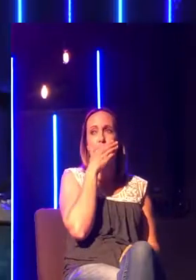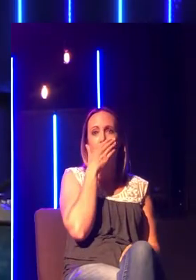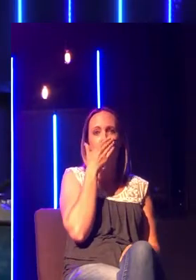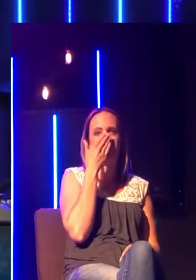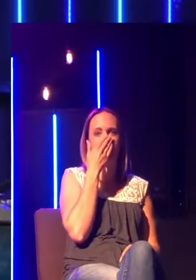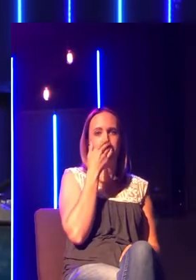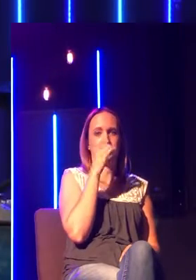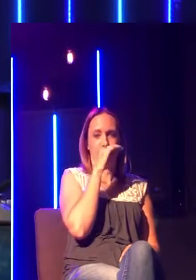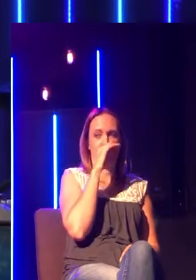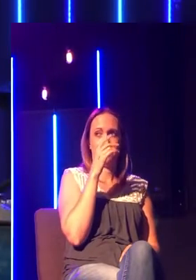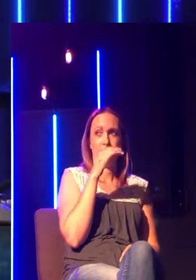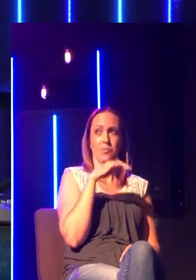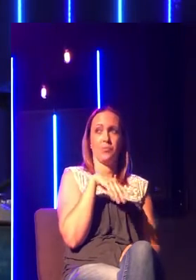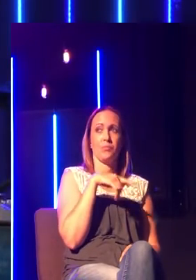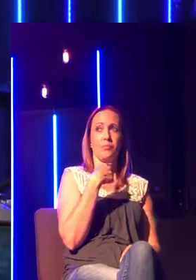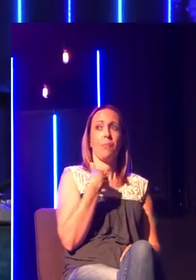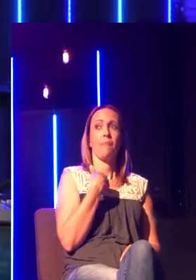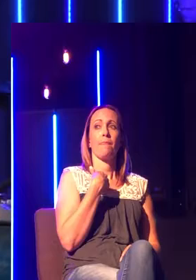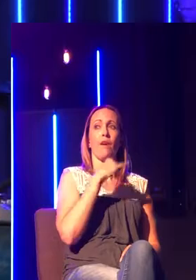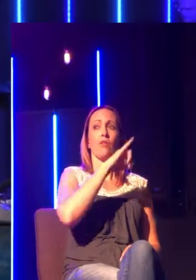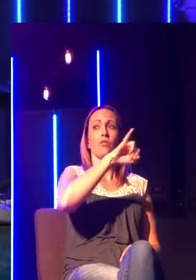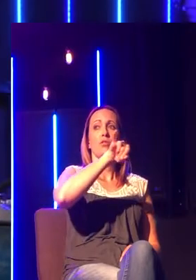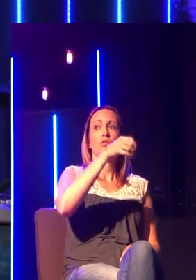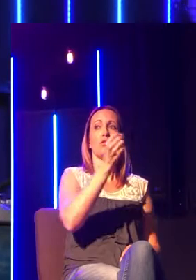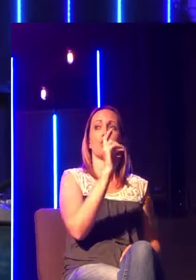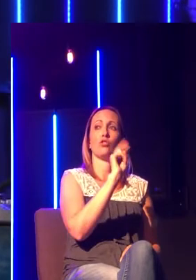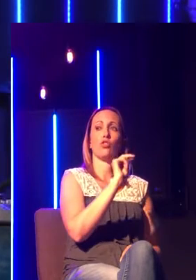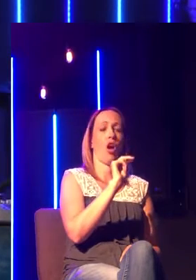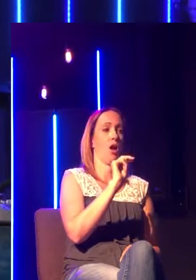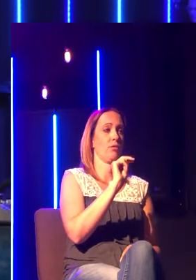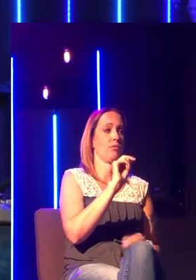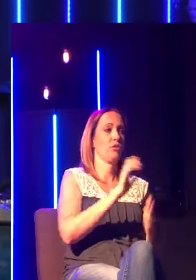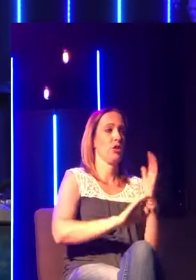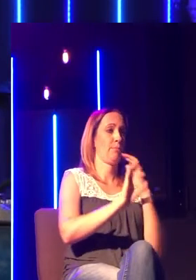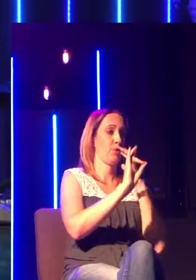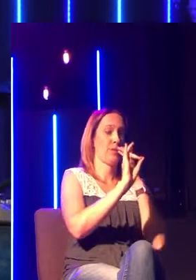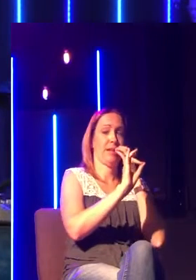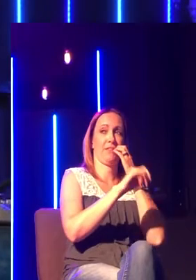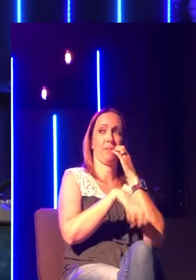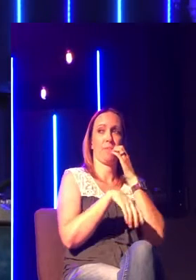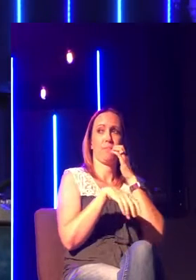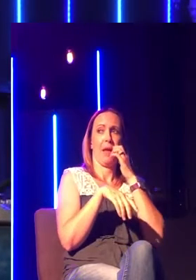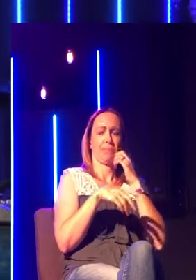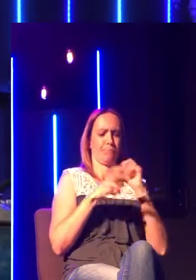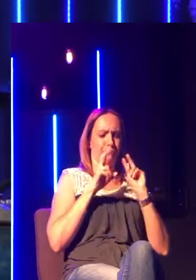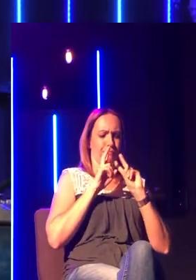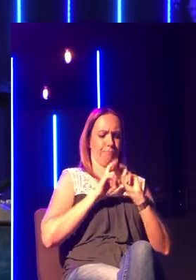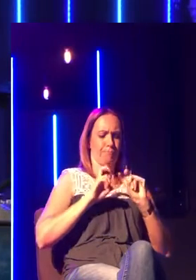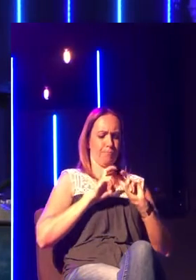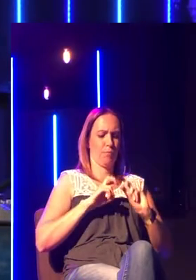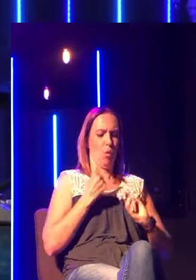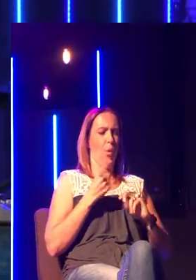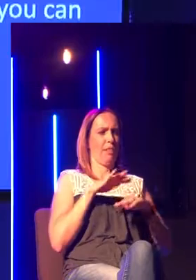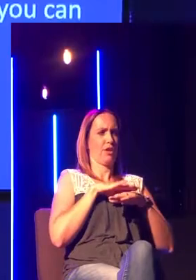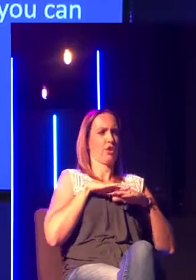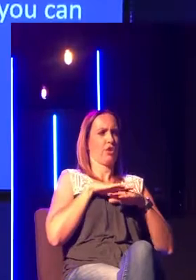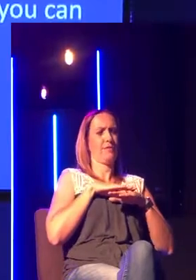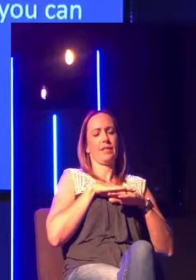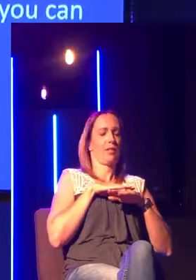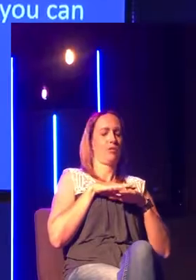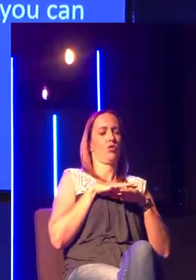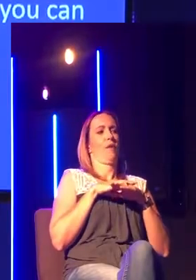look beneath the surface so you can judge correctly. We have to see beyond our current state and see